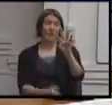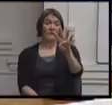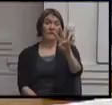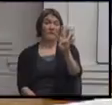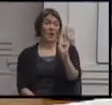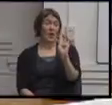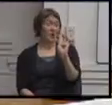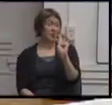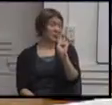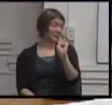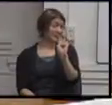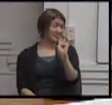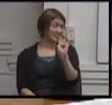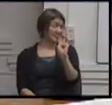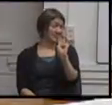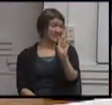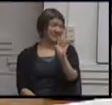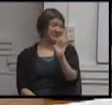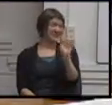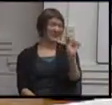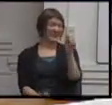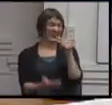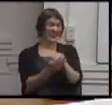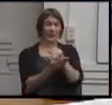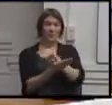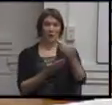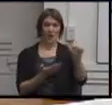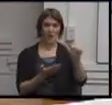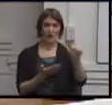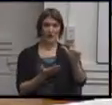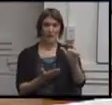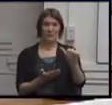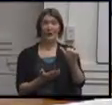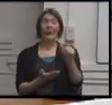$15,400,000 and change $1,000. There's